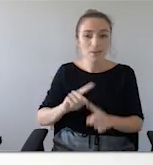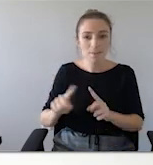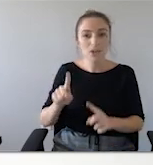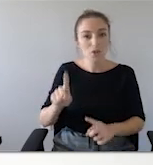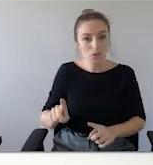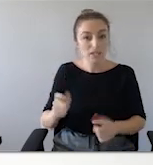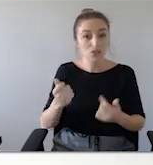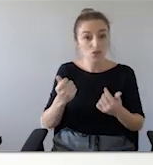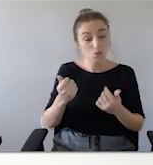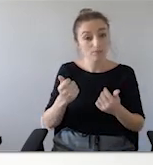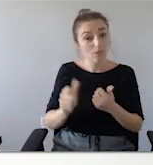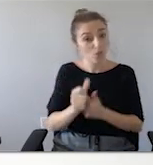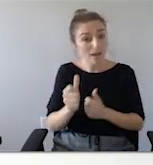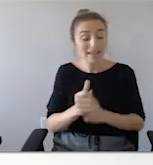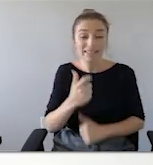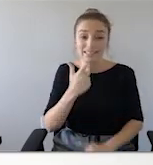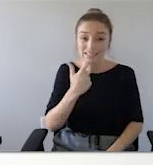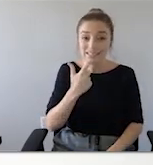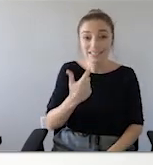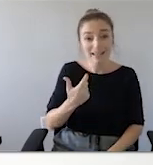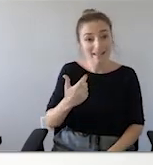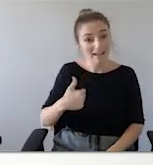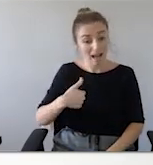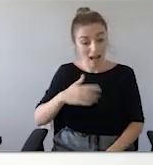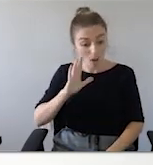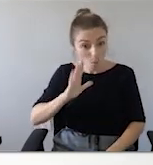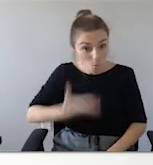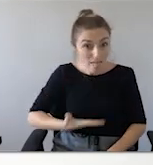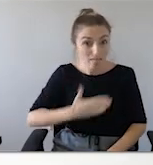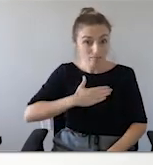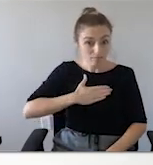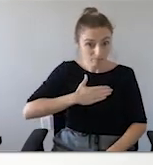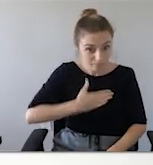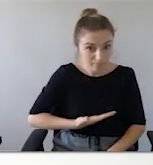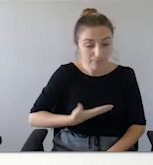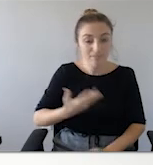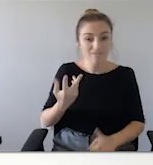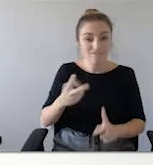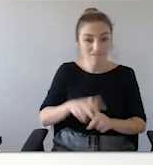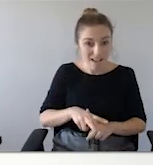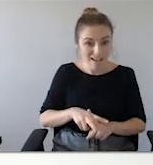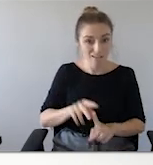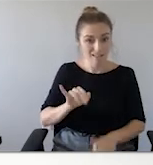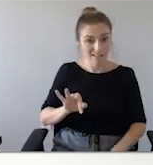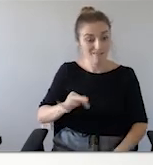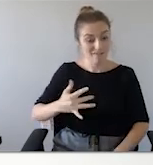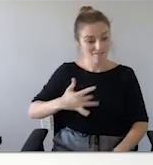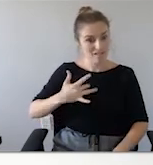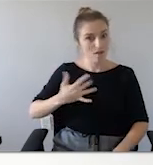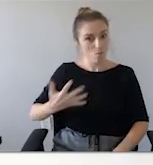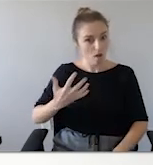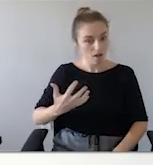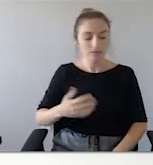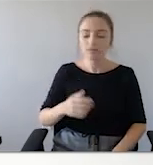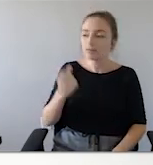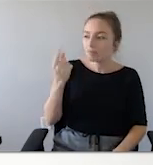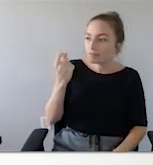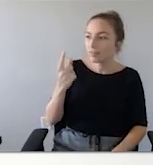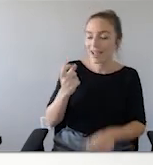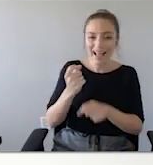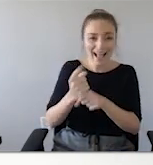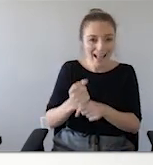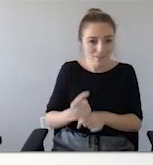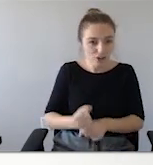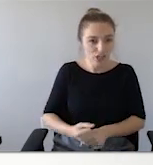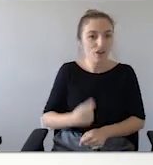you sign every year when you show up for your IEP meeting, your annual meeting, and they have you sign that